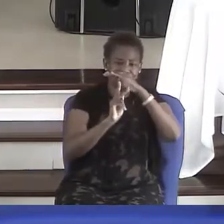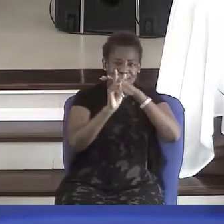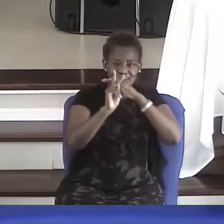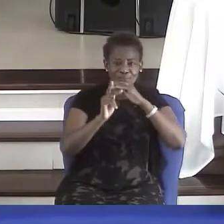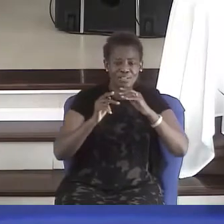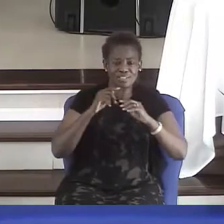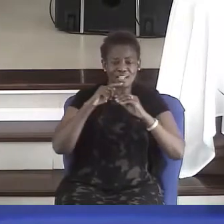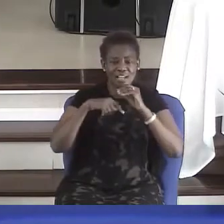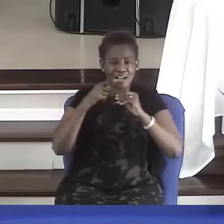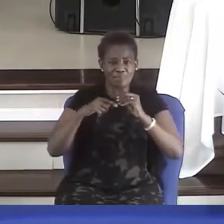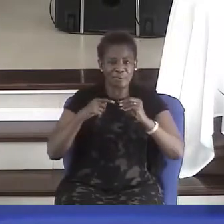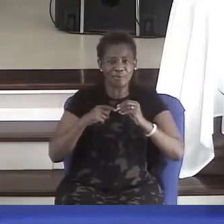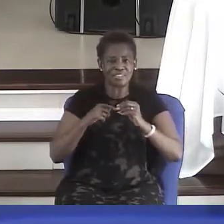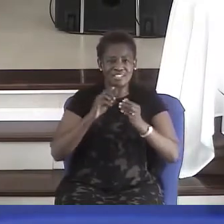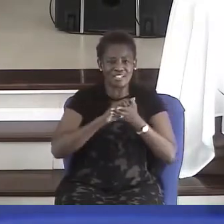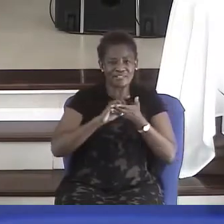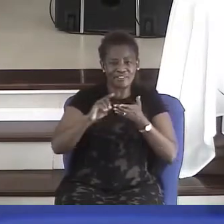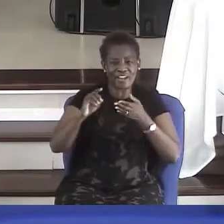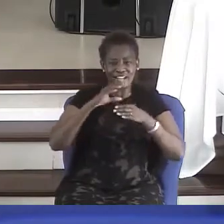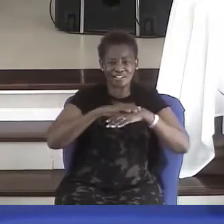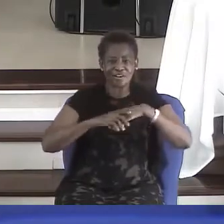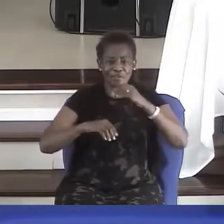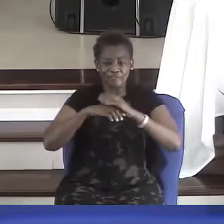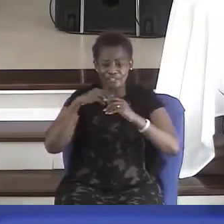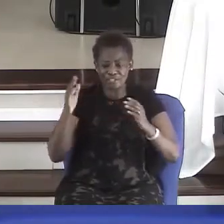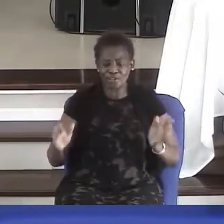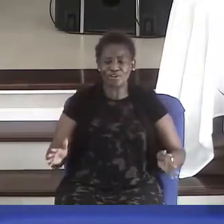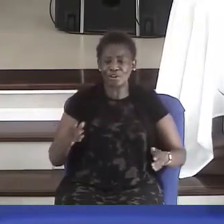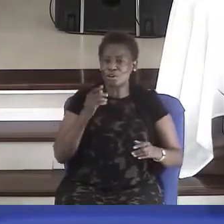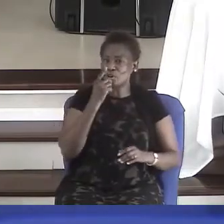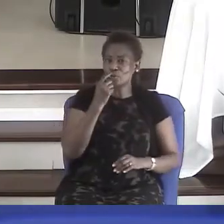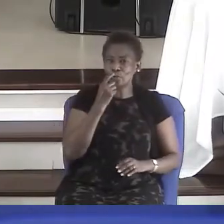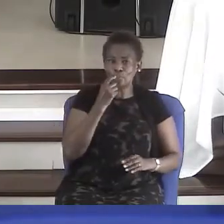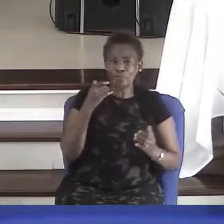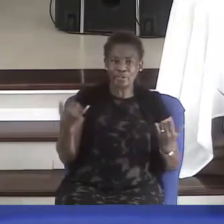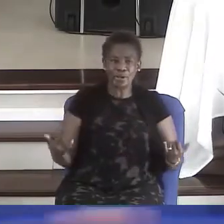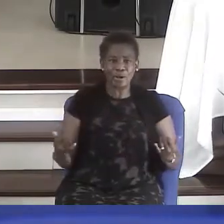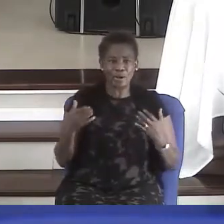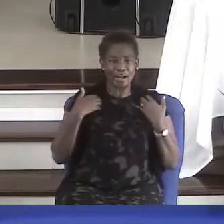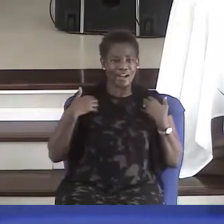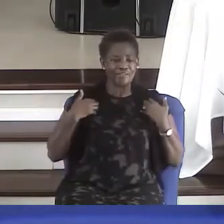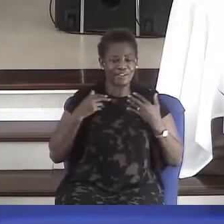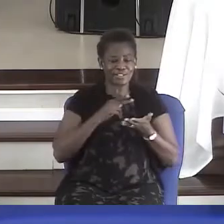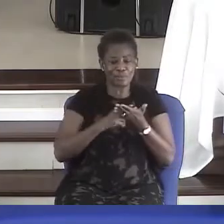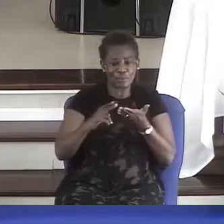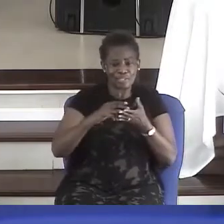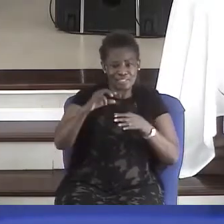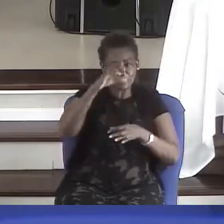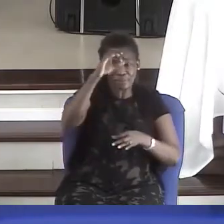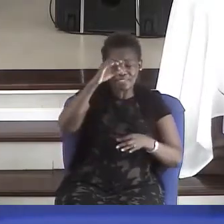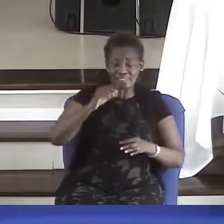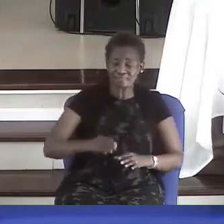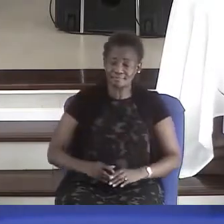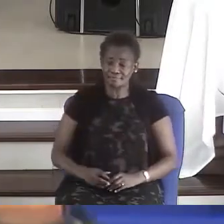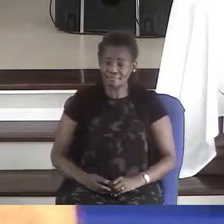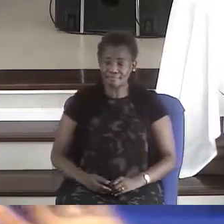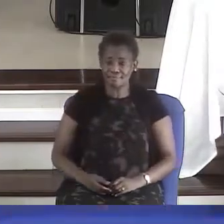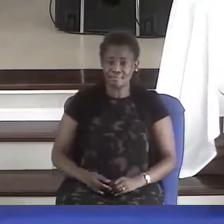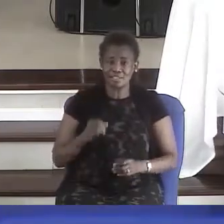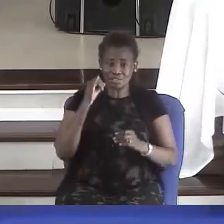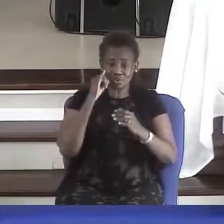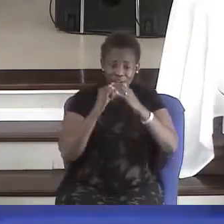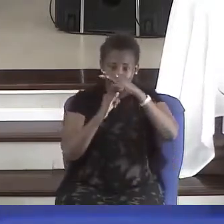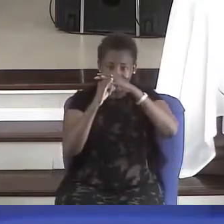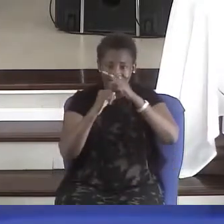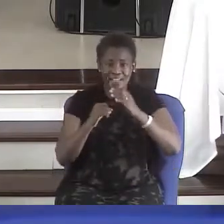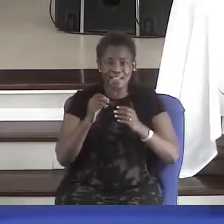comforter who we now have as the Holy Spirit. He prophesied. He spoke about